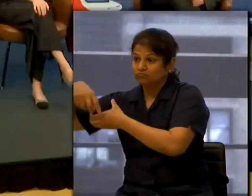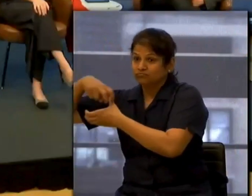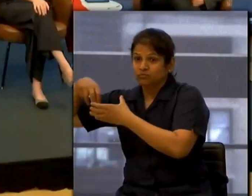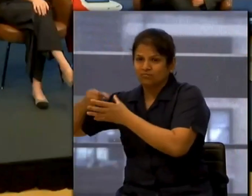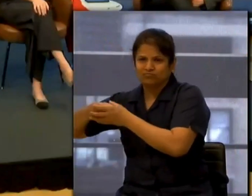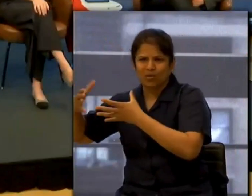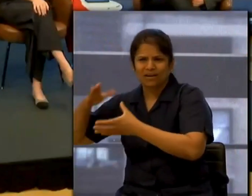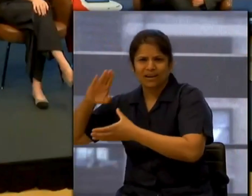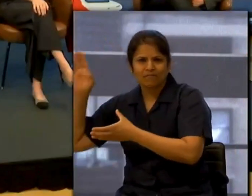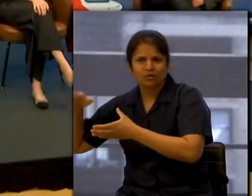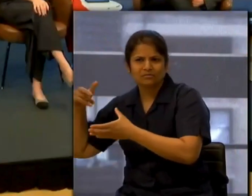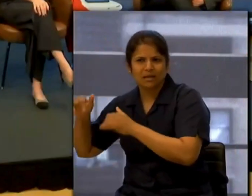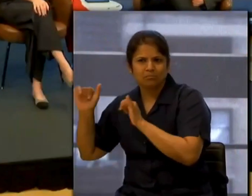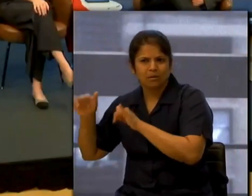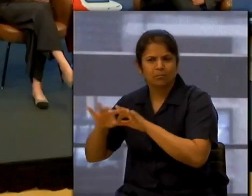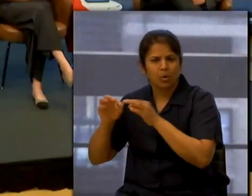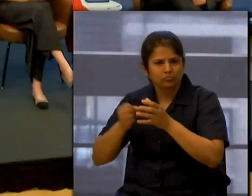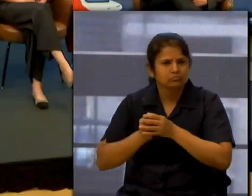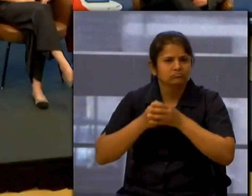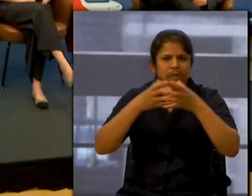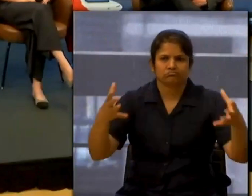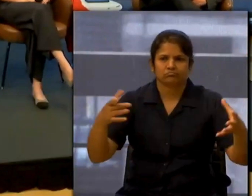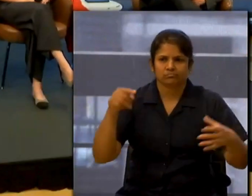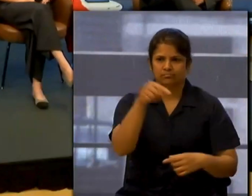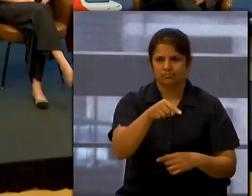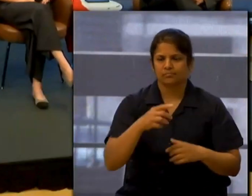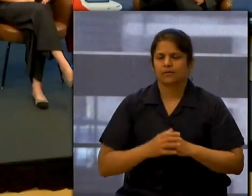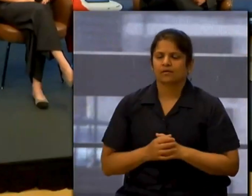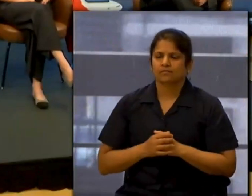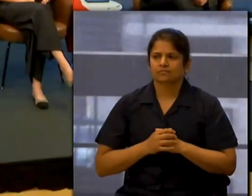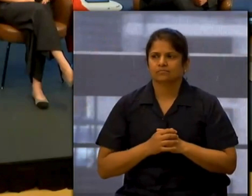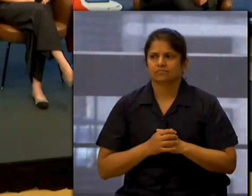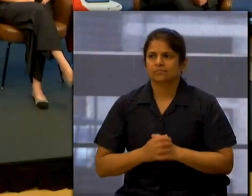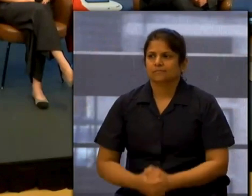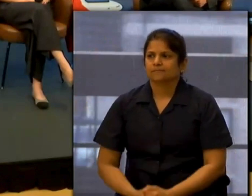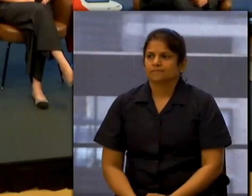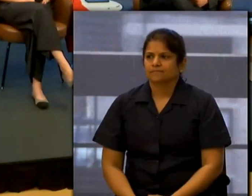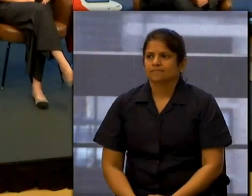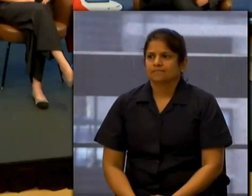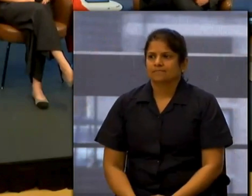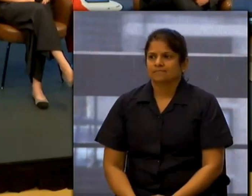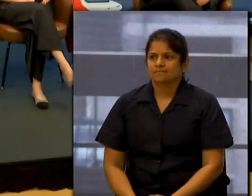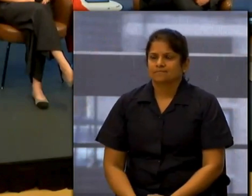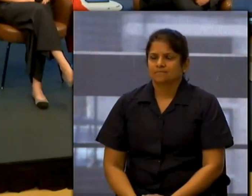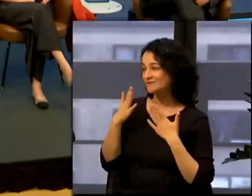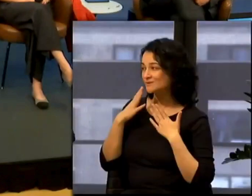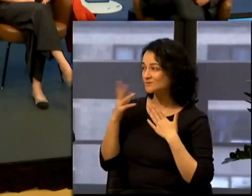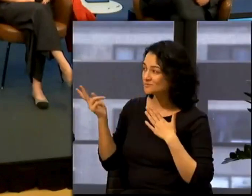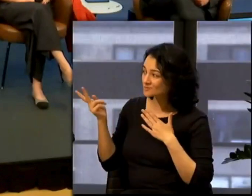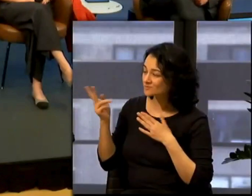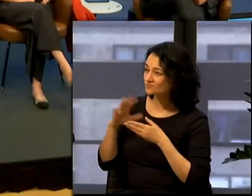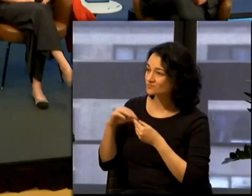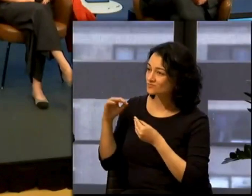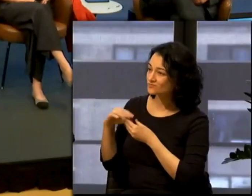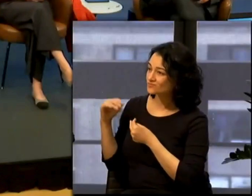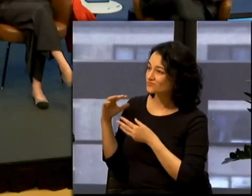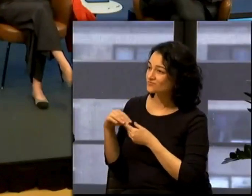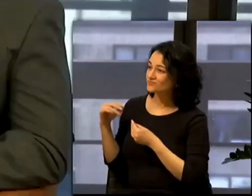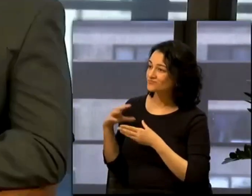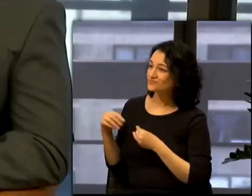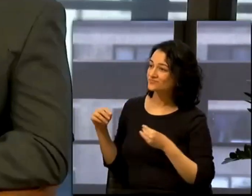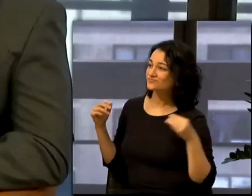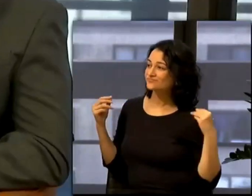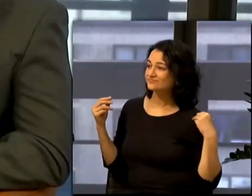about. Great. Super, super helpful. Thank you both. Thank you both for that and a little bit of freestyling. And we've only